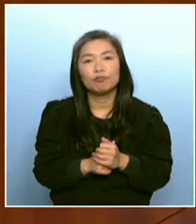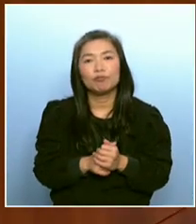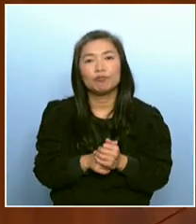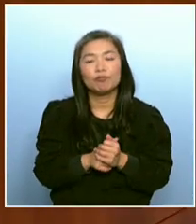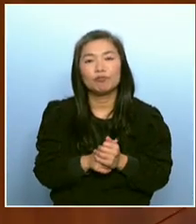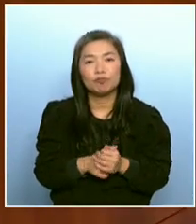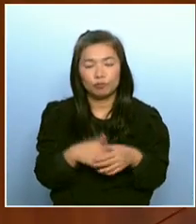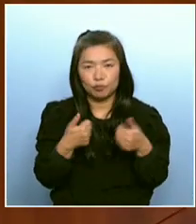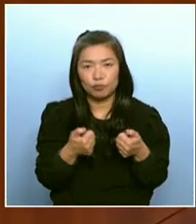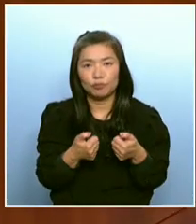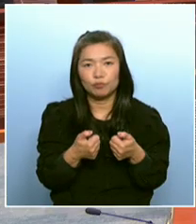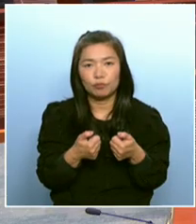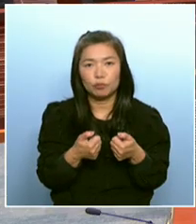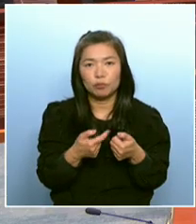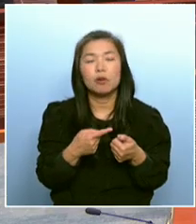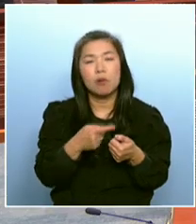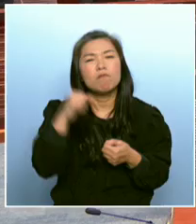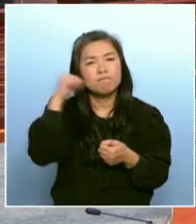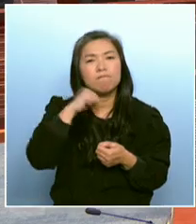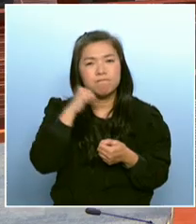Thank you, Chair.